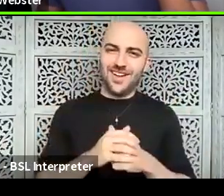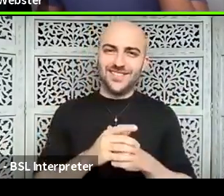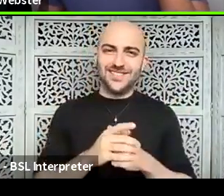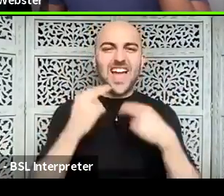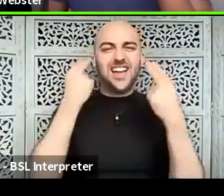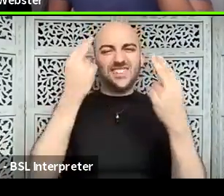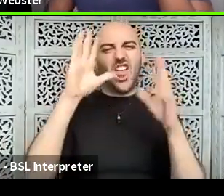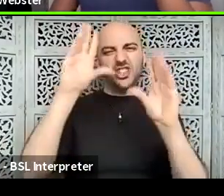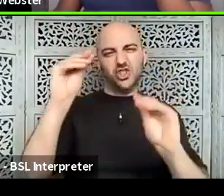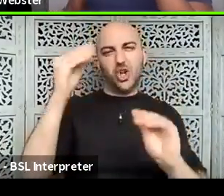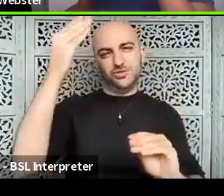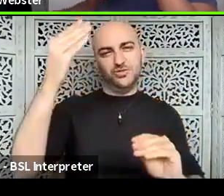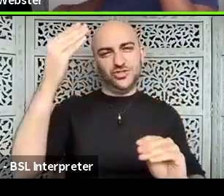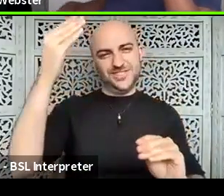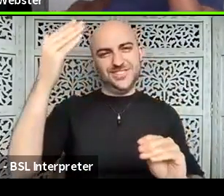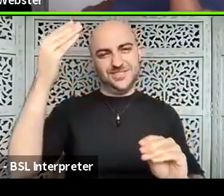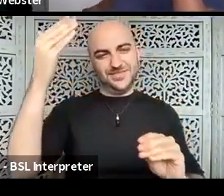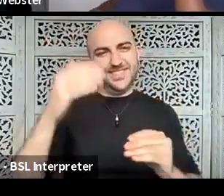stop dreaming.